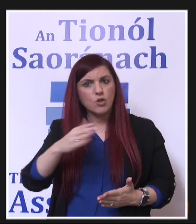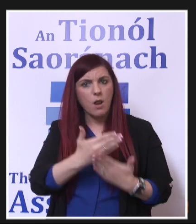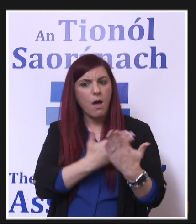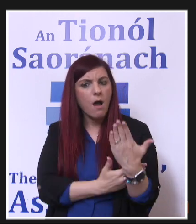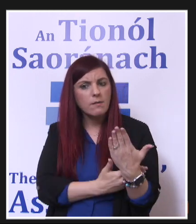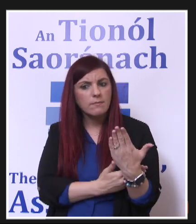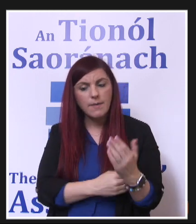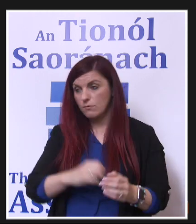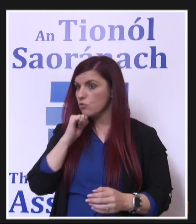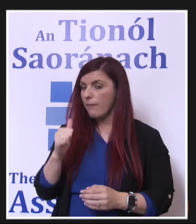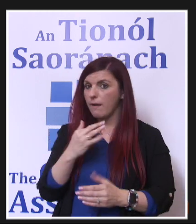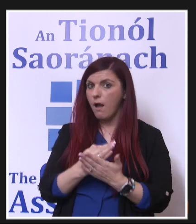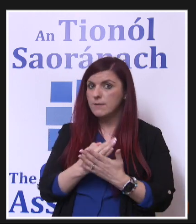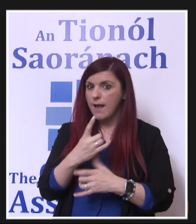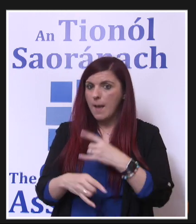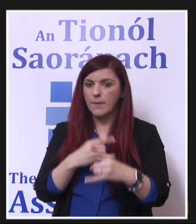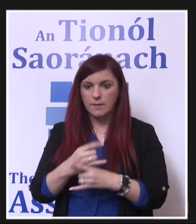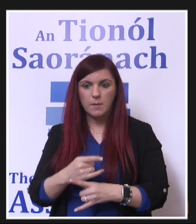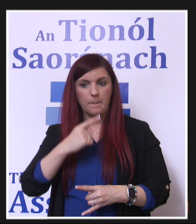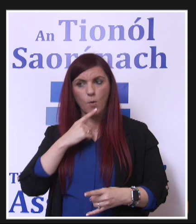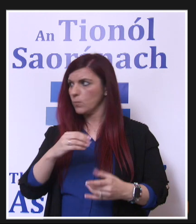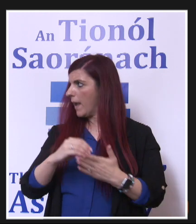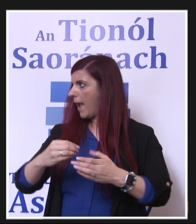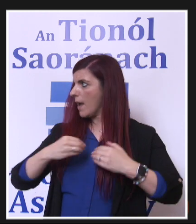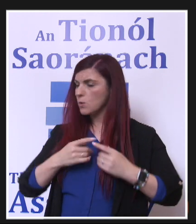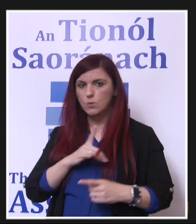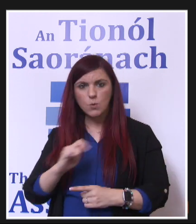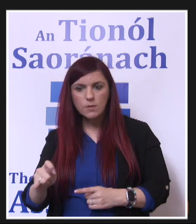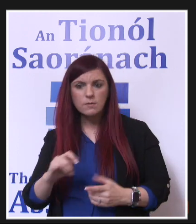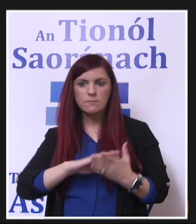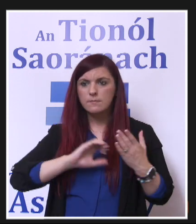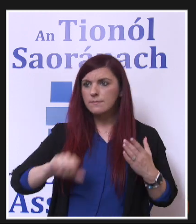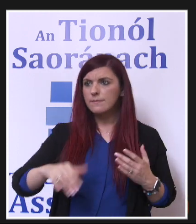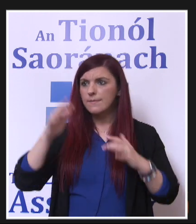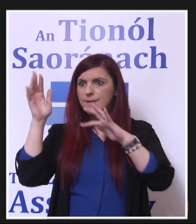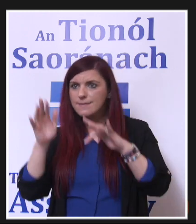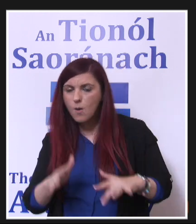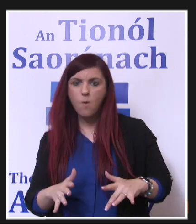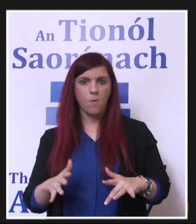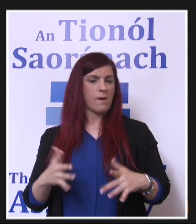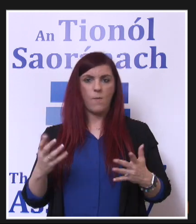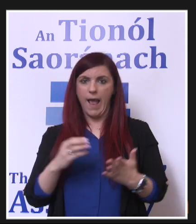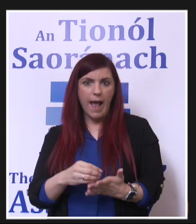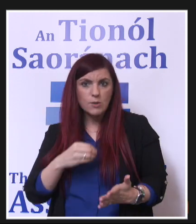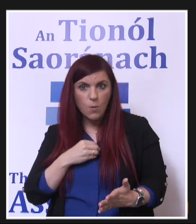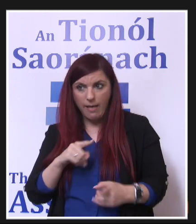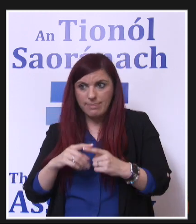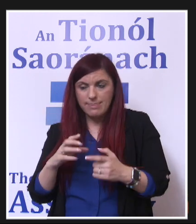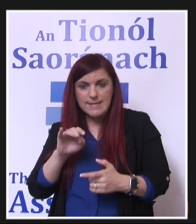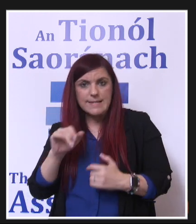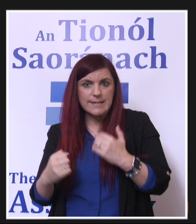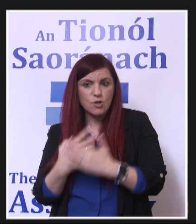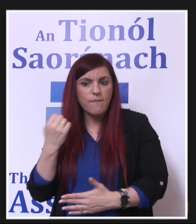That's not fun, but you know what? We got rid of the snow and the city survived. And I think you have to